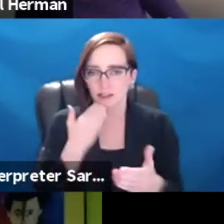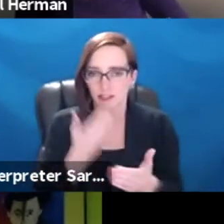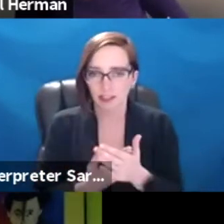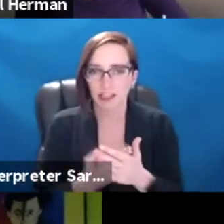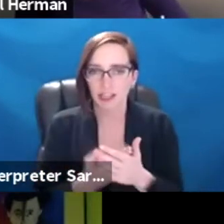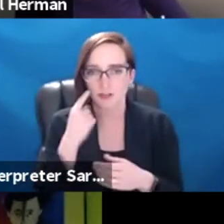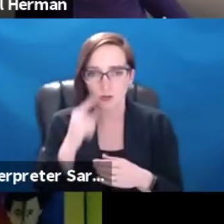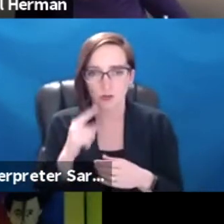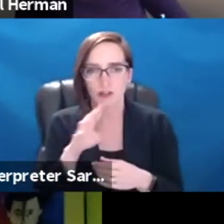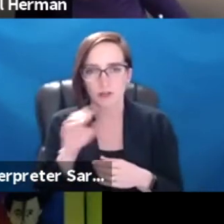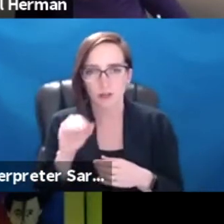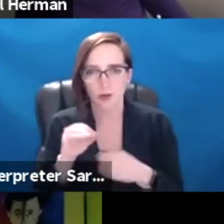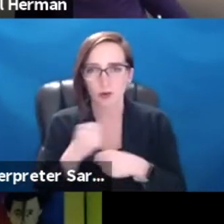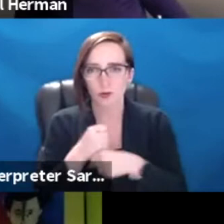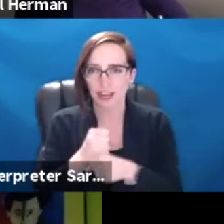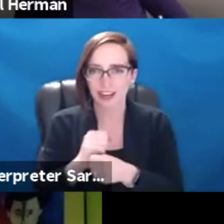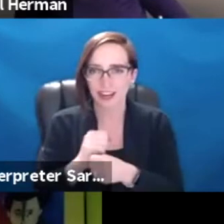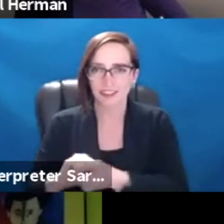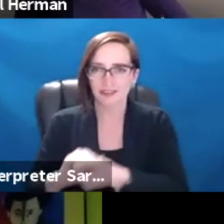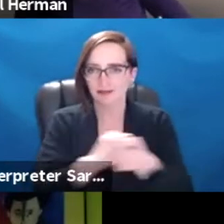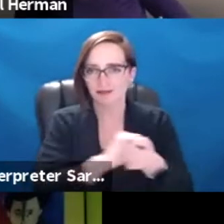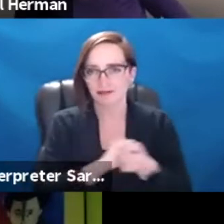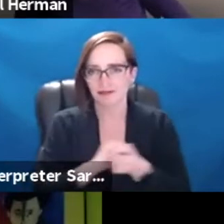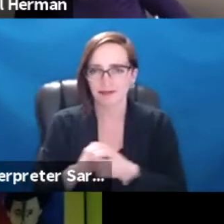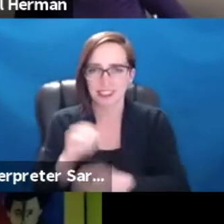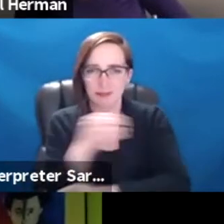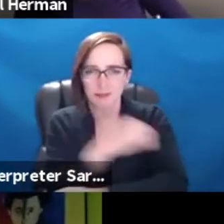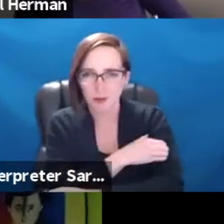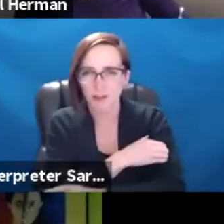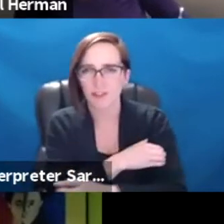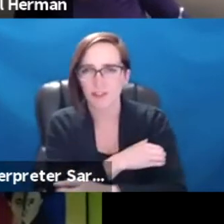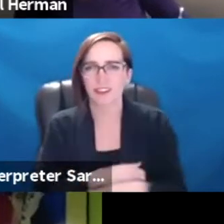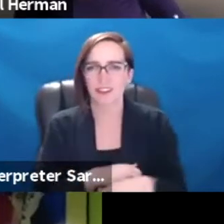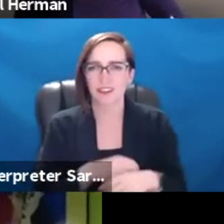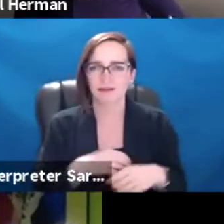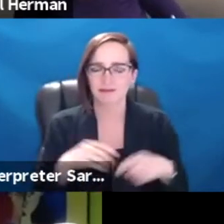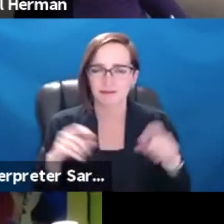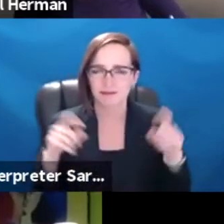power of it. It's beautiful. It's needed. It's healing.